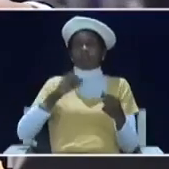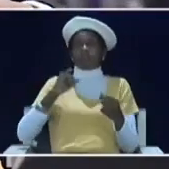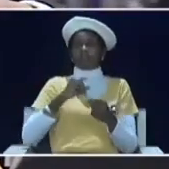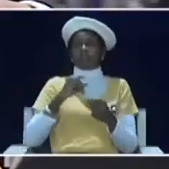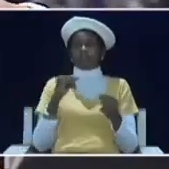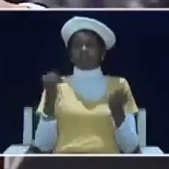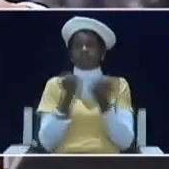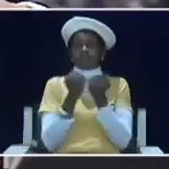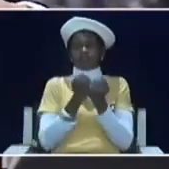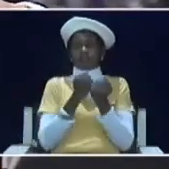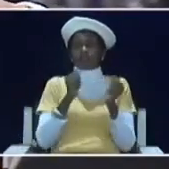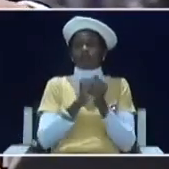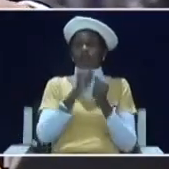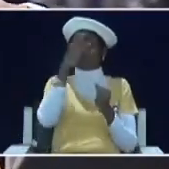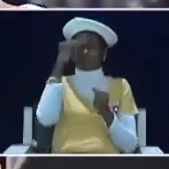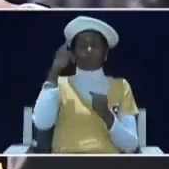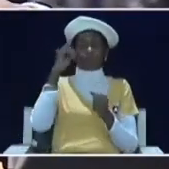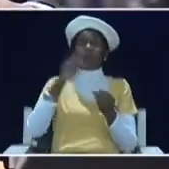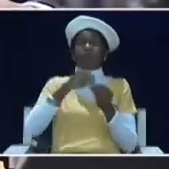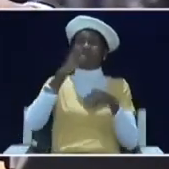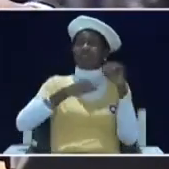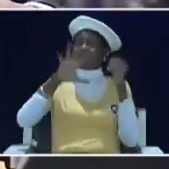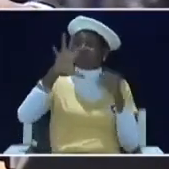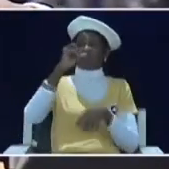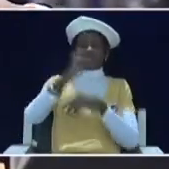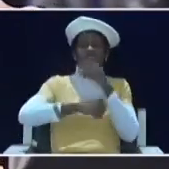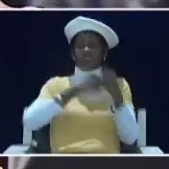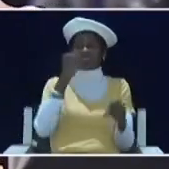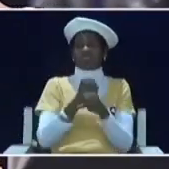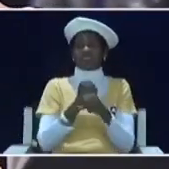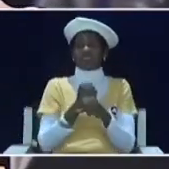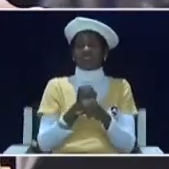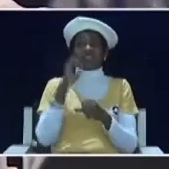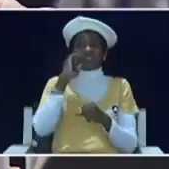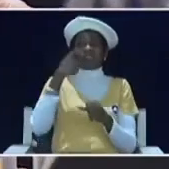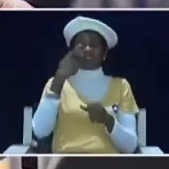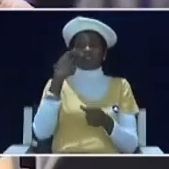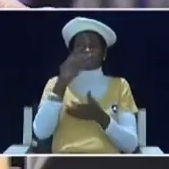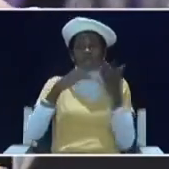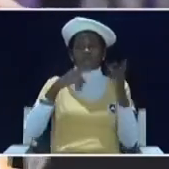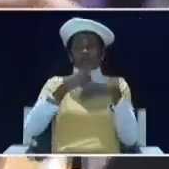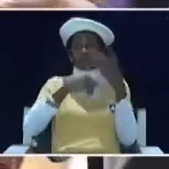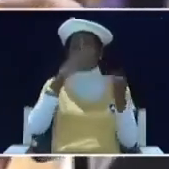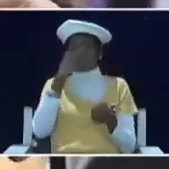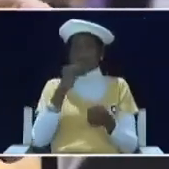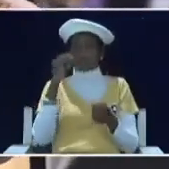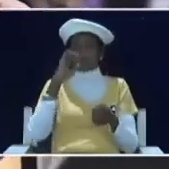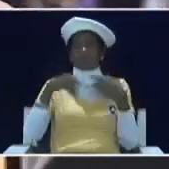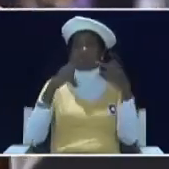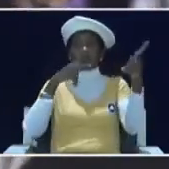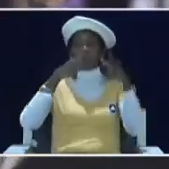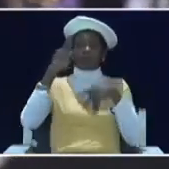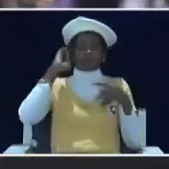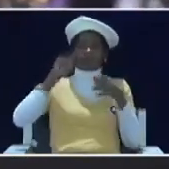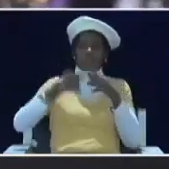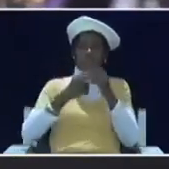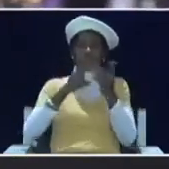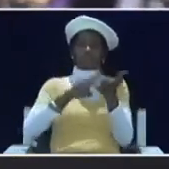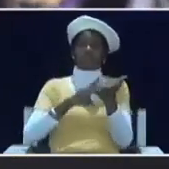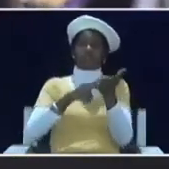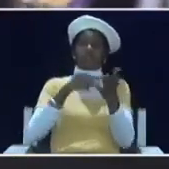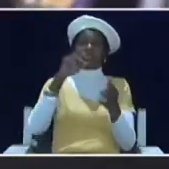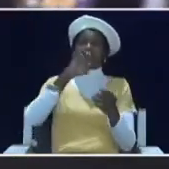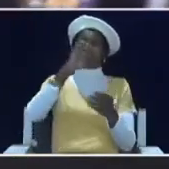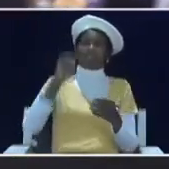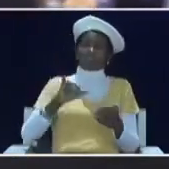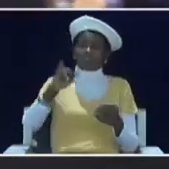battle with sleep for over 50 years. He said something about sleep too. He gave a prophecy. I started dancing. Ever